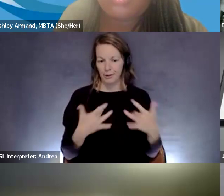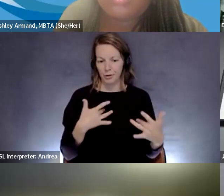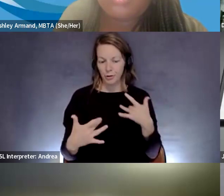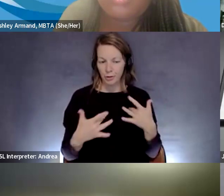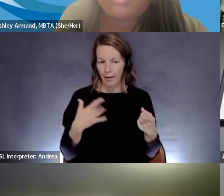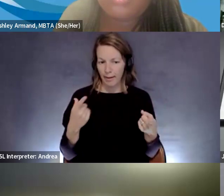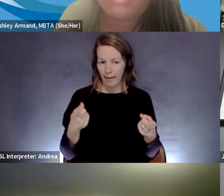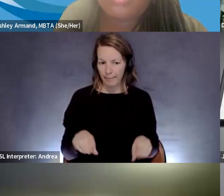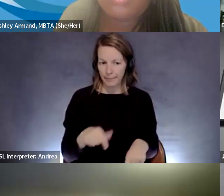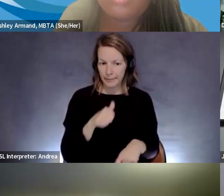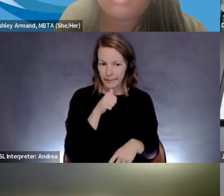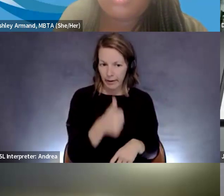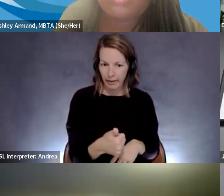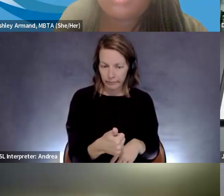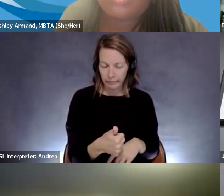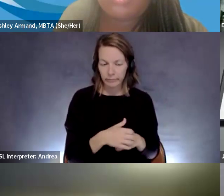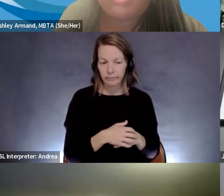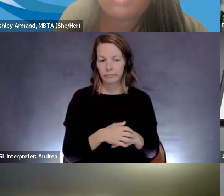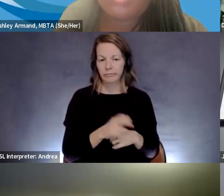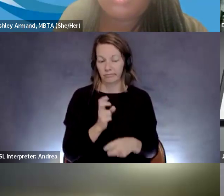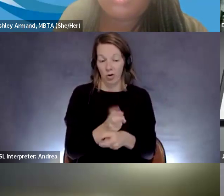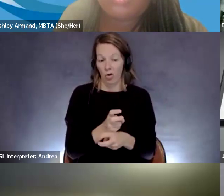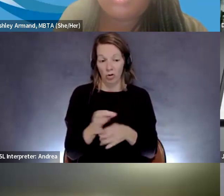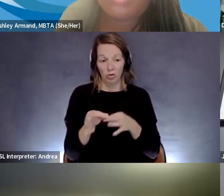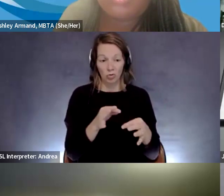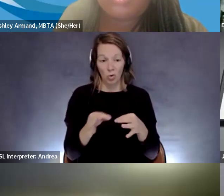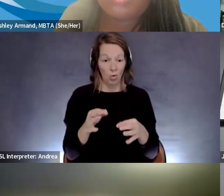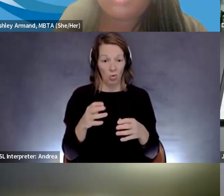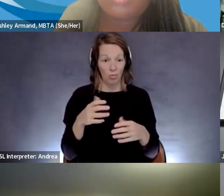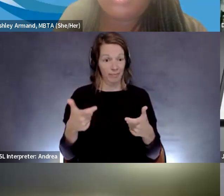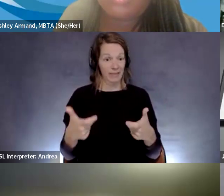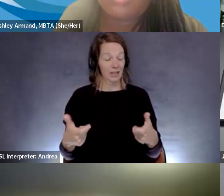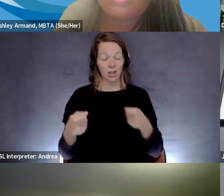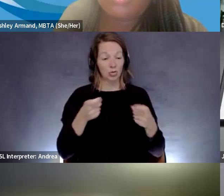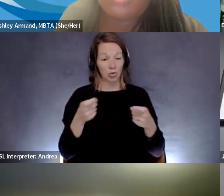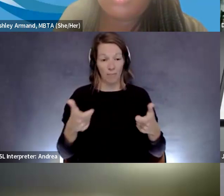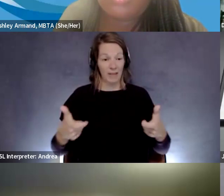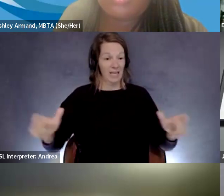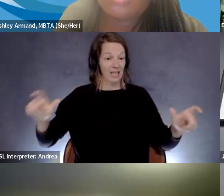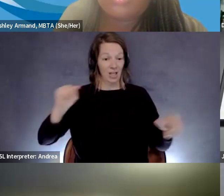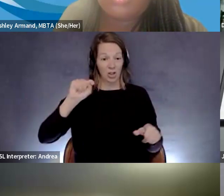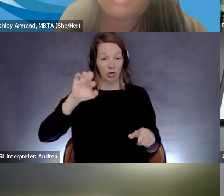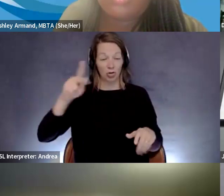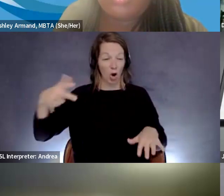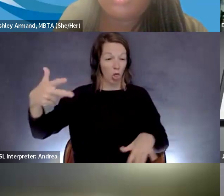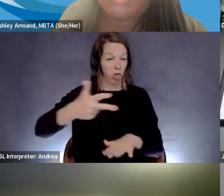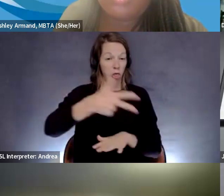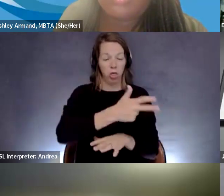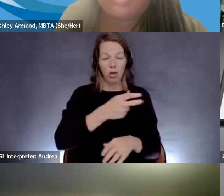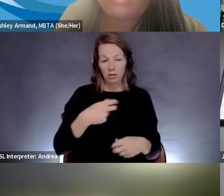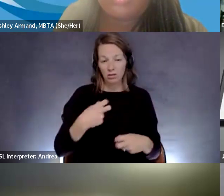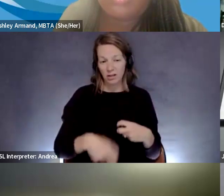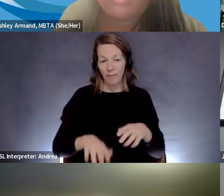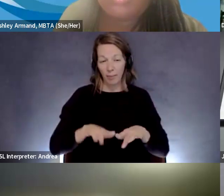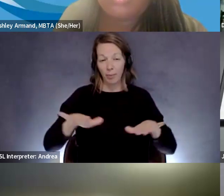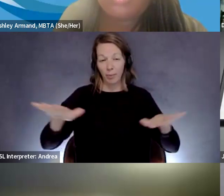if it doesn't exactly go right. It's hard to control those big yellow trucks. And just want to bring those points up.